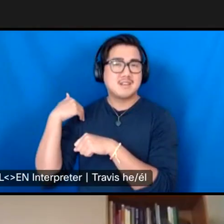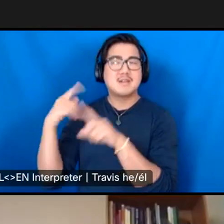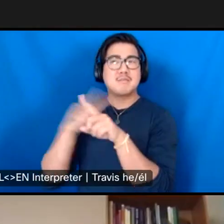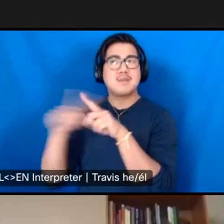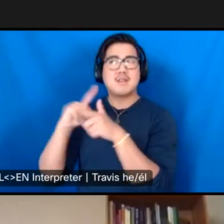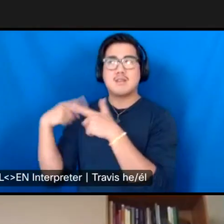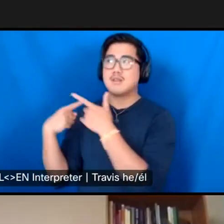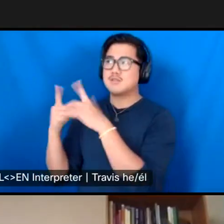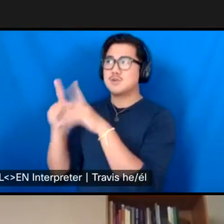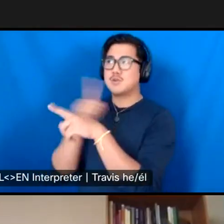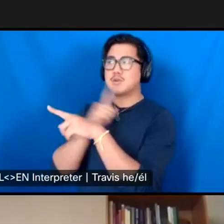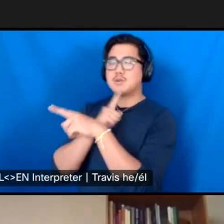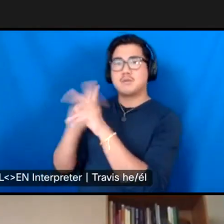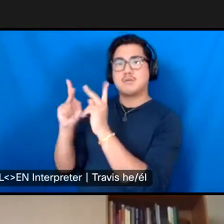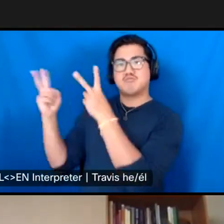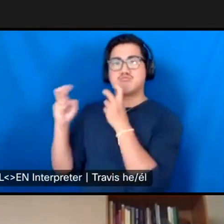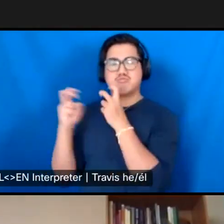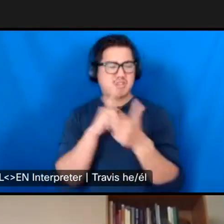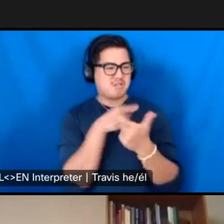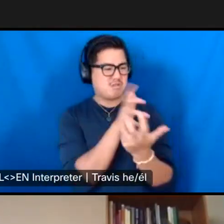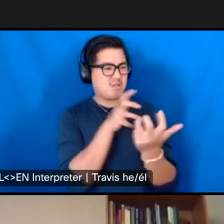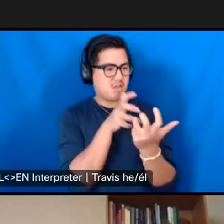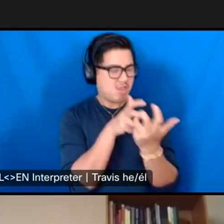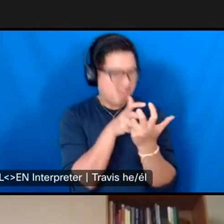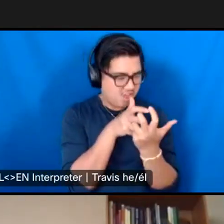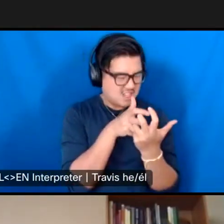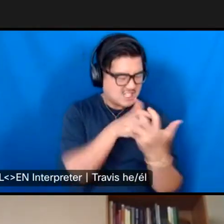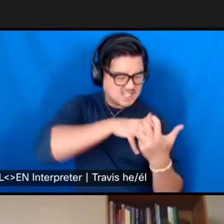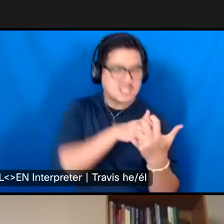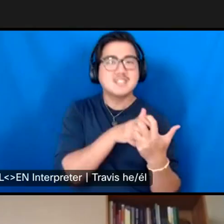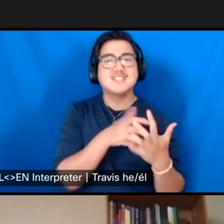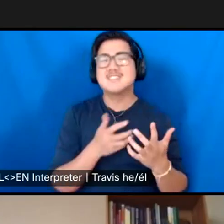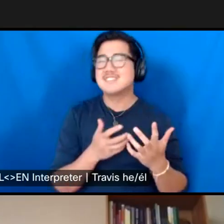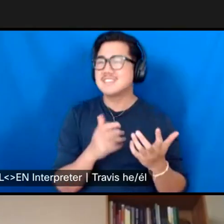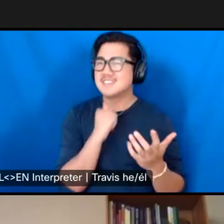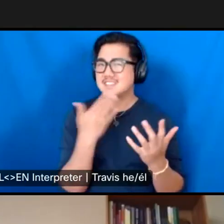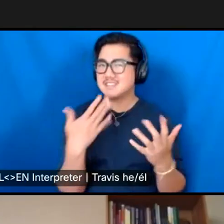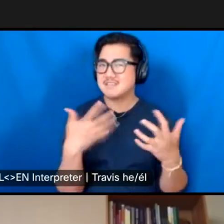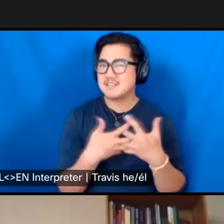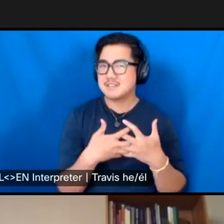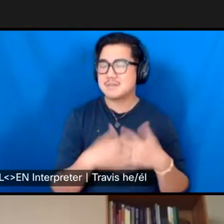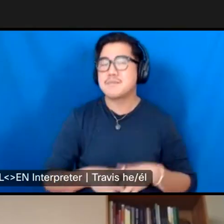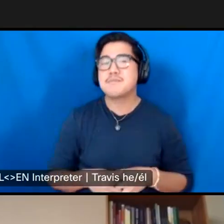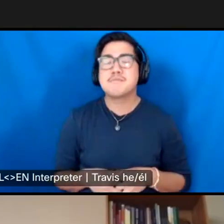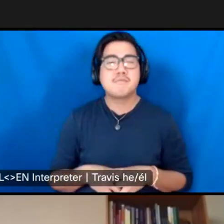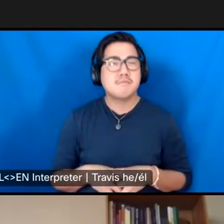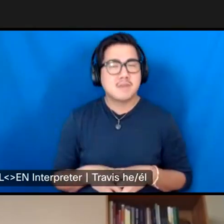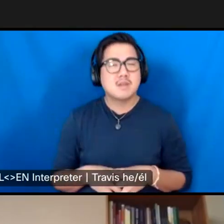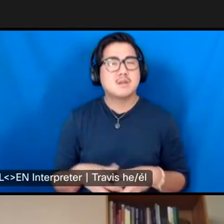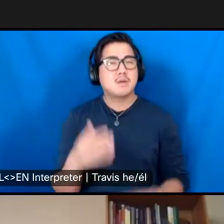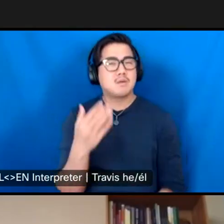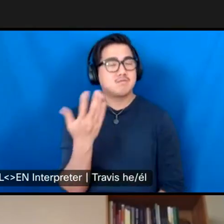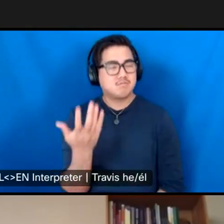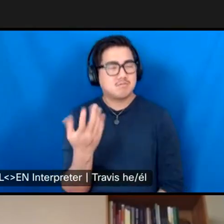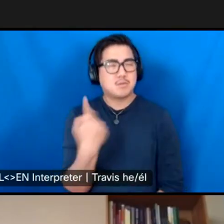to, house this other place. So if we begin to tell the truth and really ask questions about the work we're doing and really name